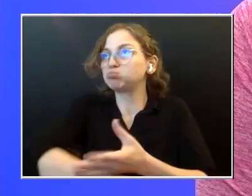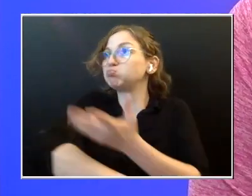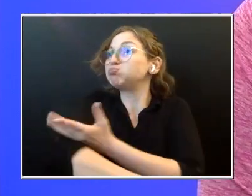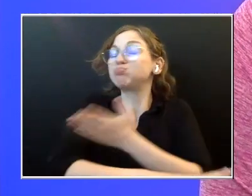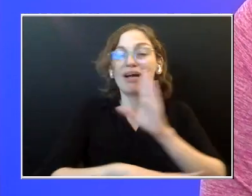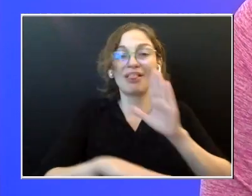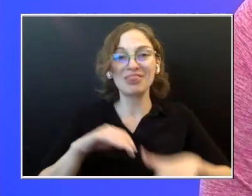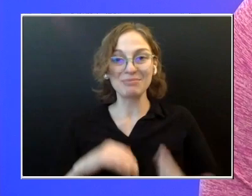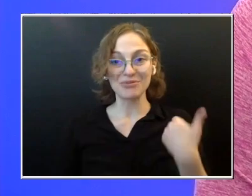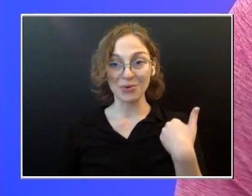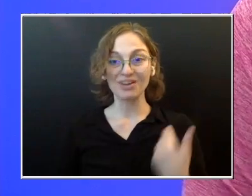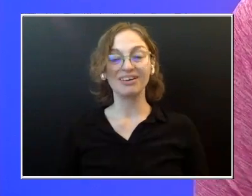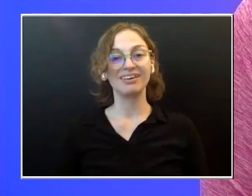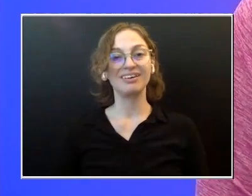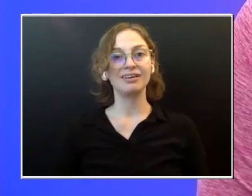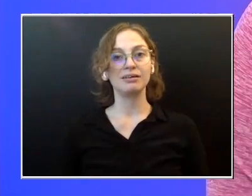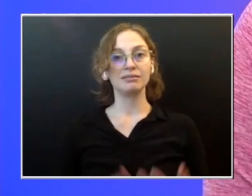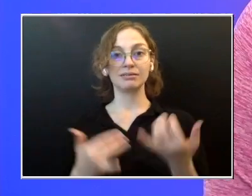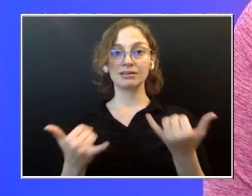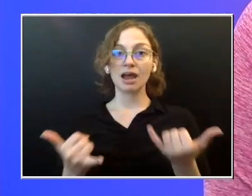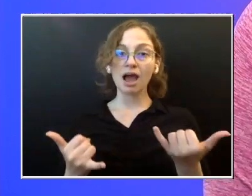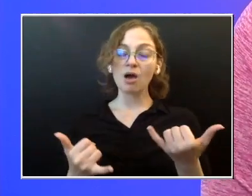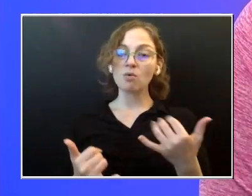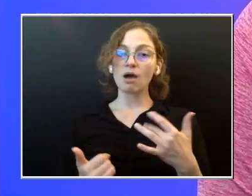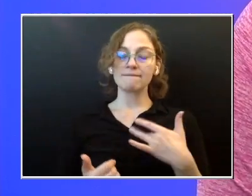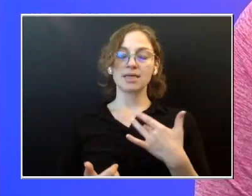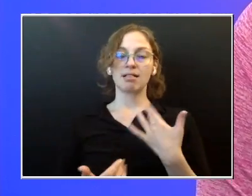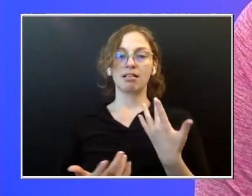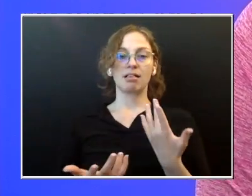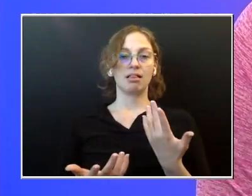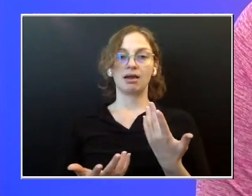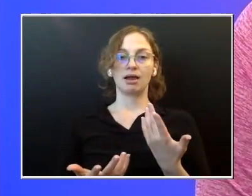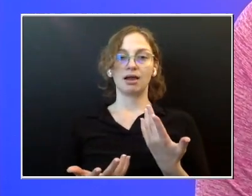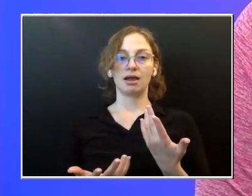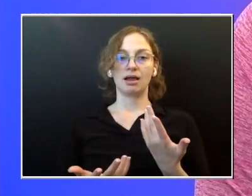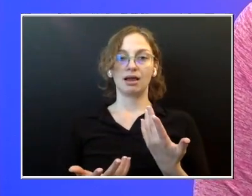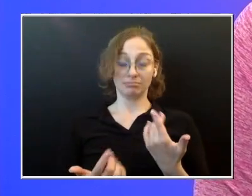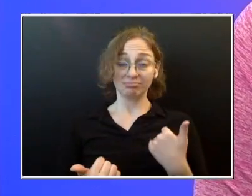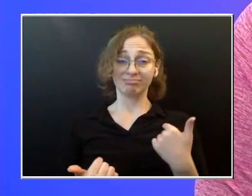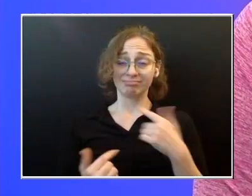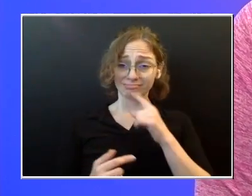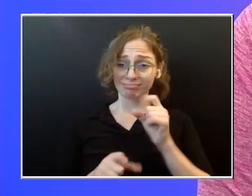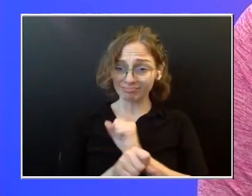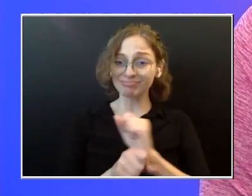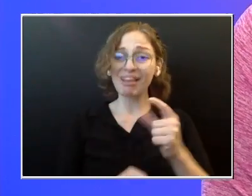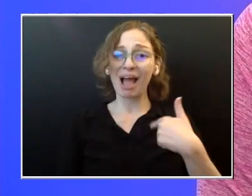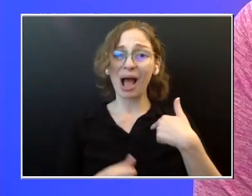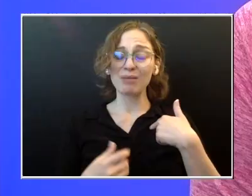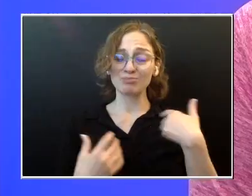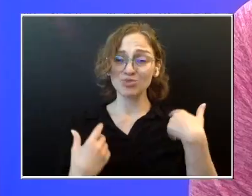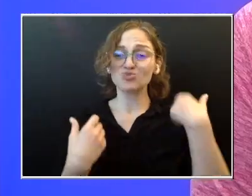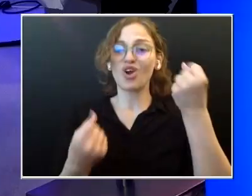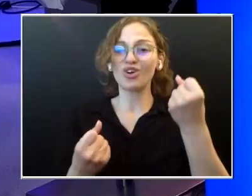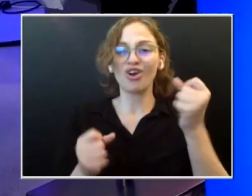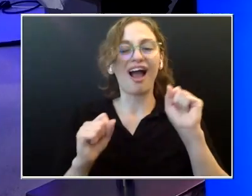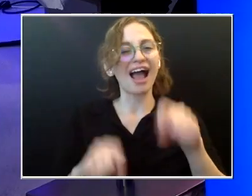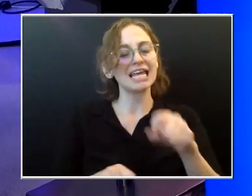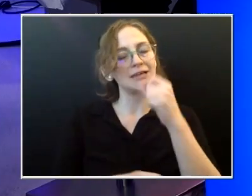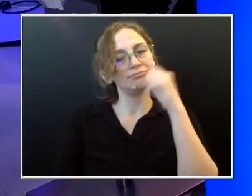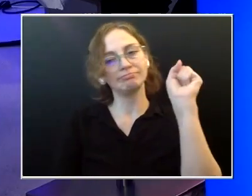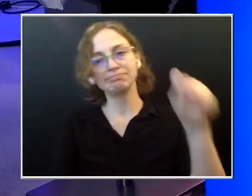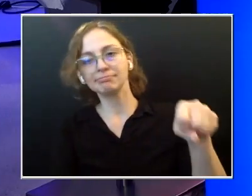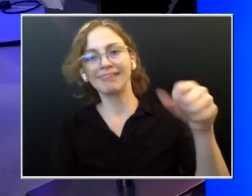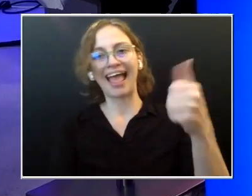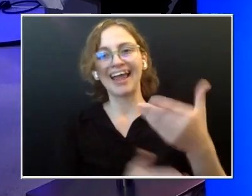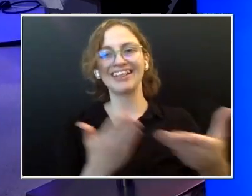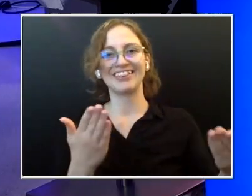feel now that I am stronger, and I know I can overcome anything. I know I can. You're going to help so